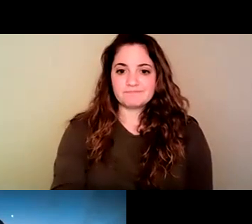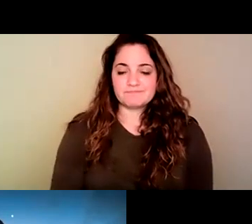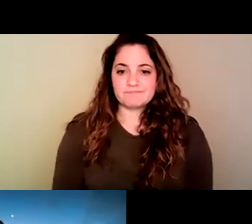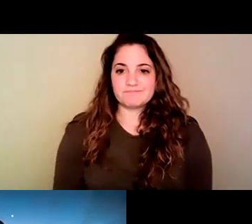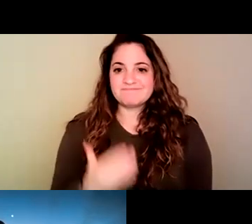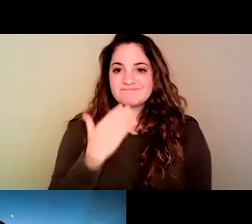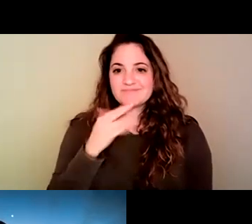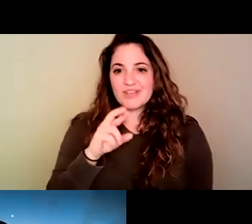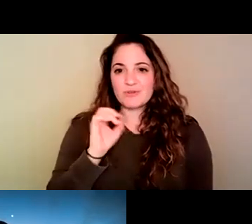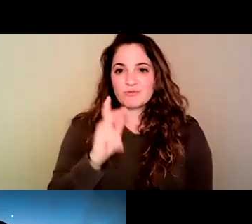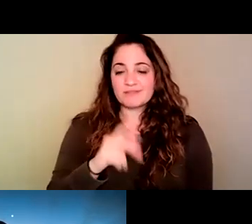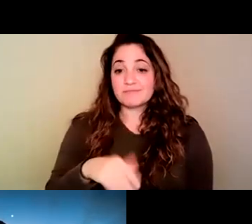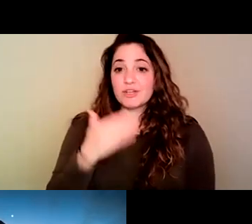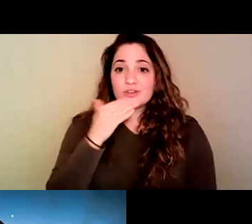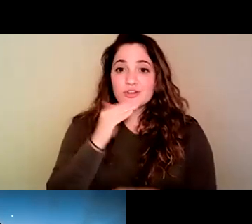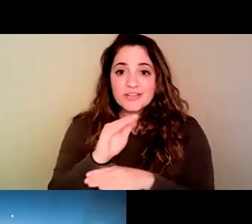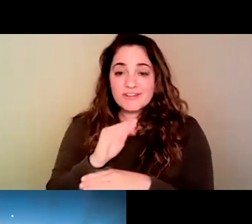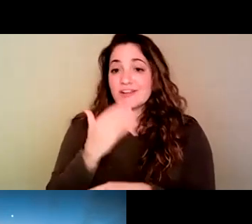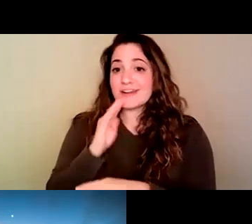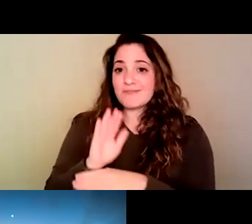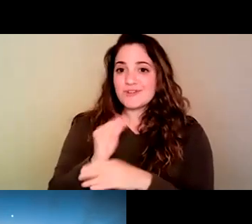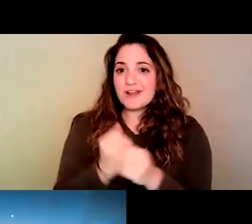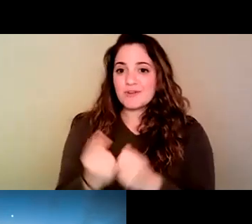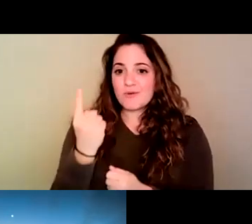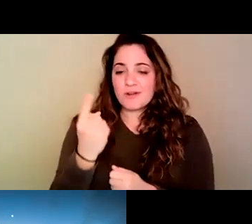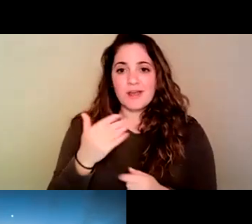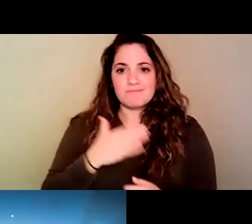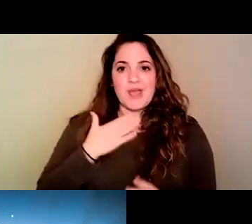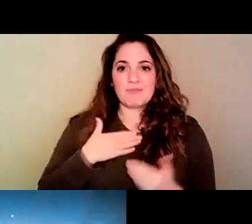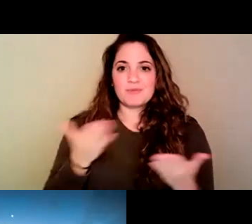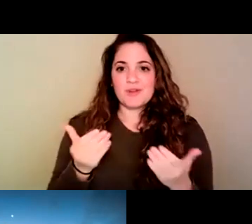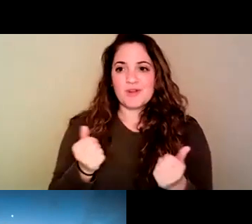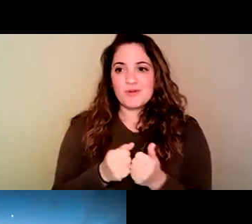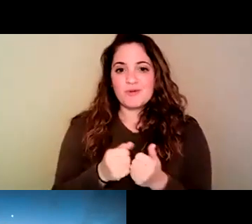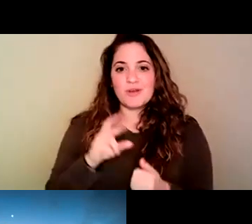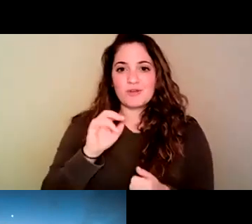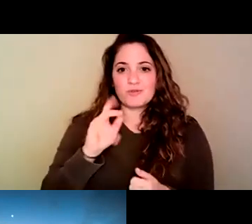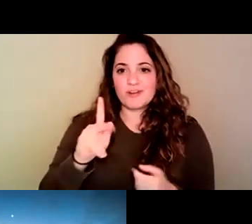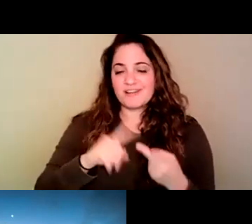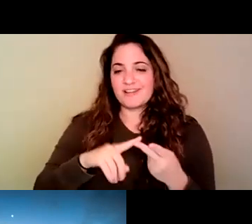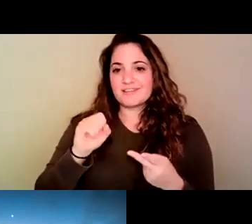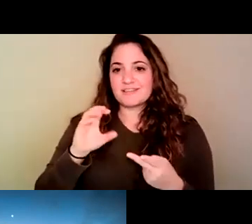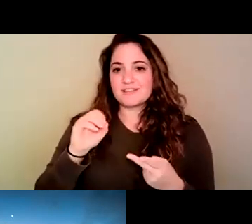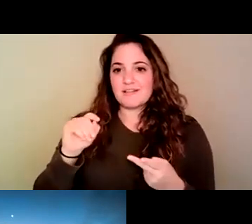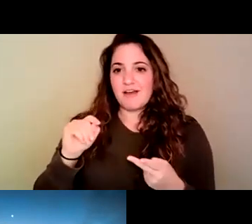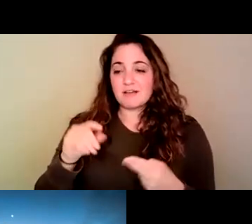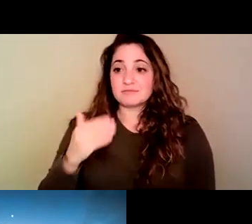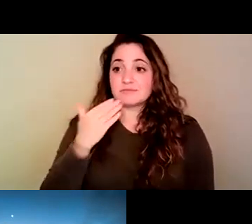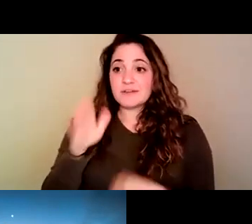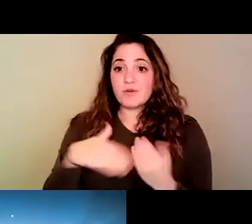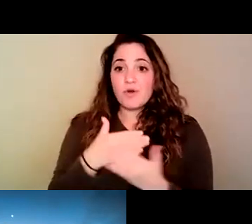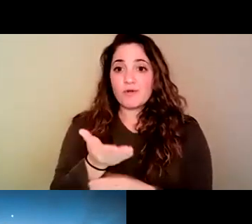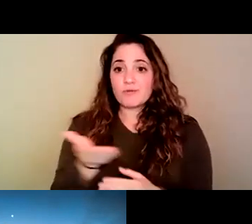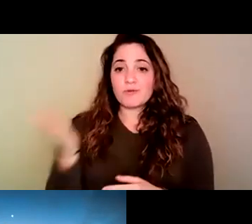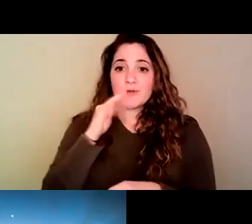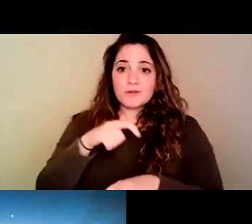Thank you, Rick. Good evening, good afternoon, everyone. Privileged to be here alongside with Rick and Scott. Thank you to all of you for